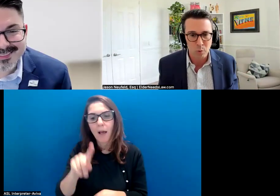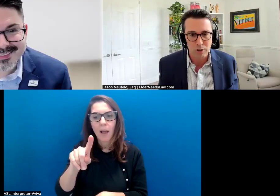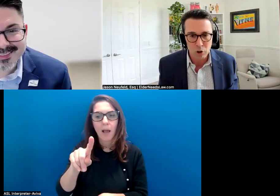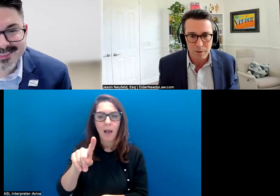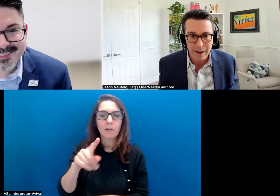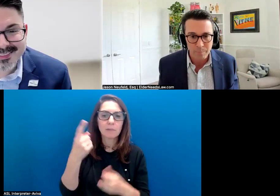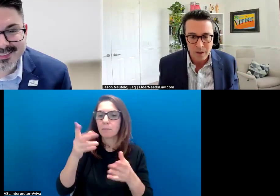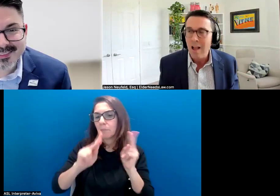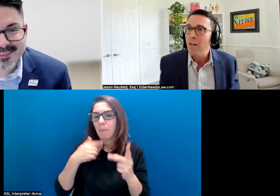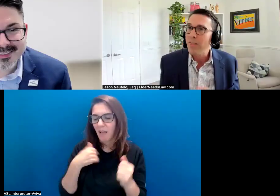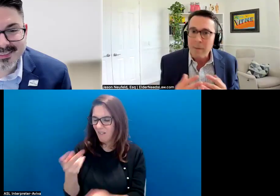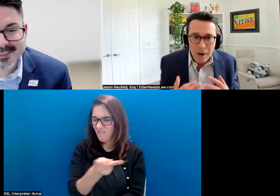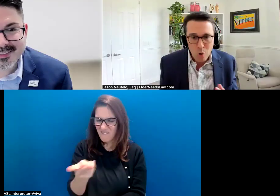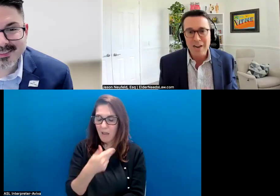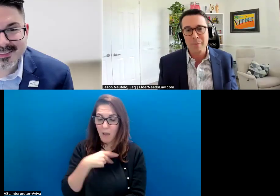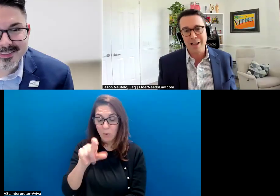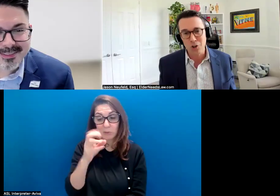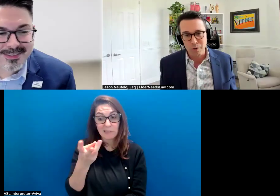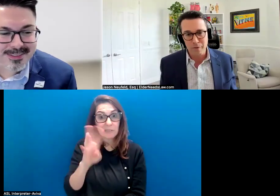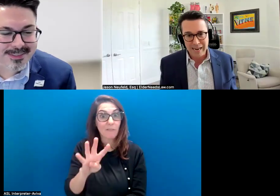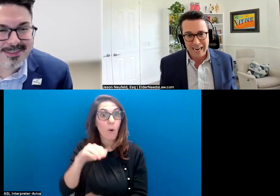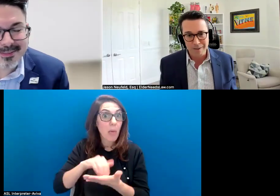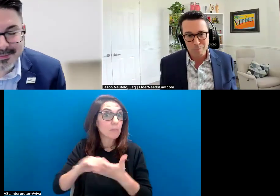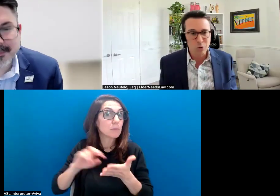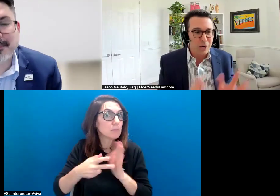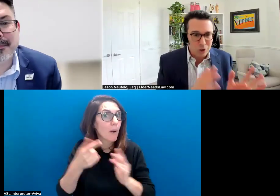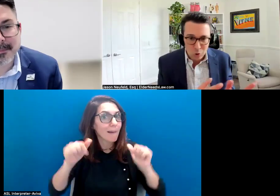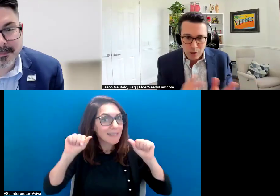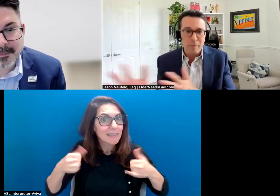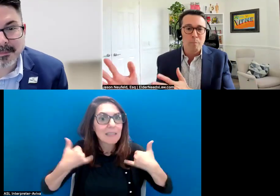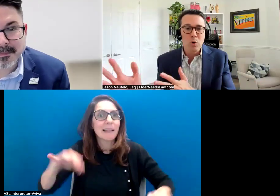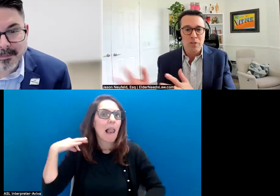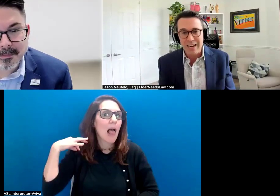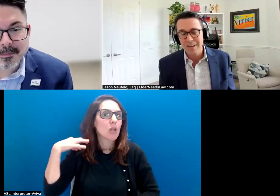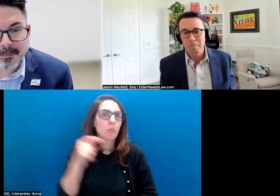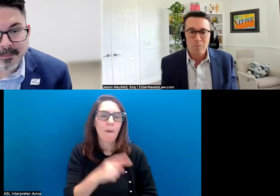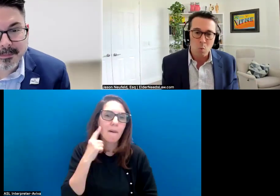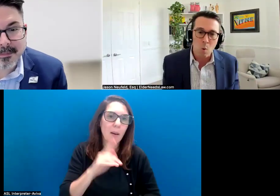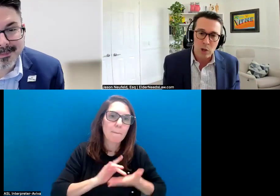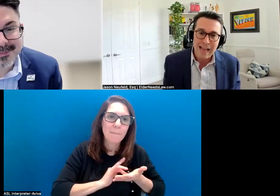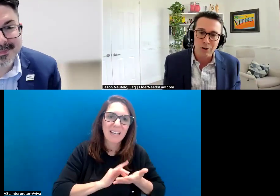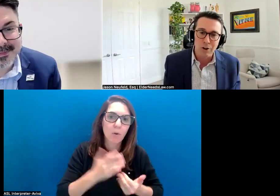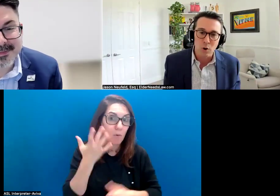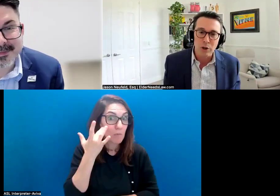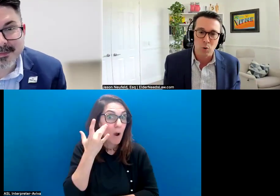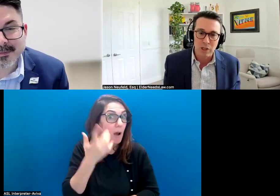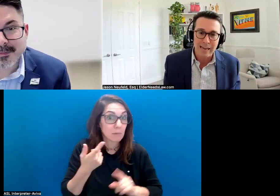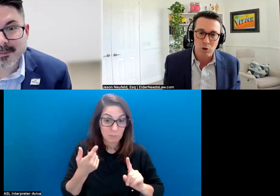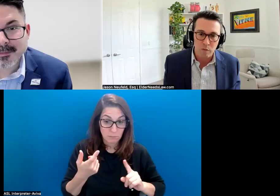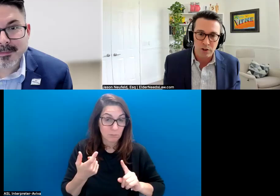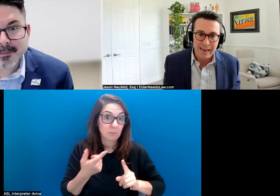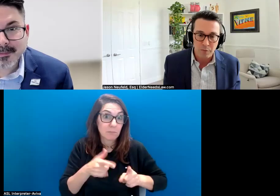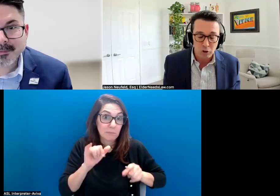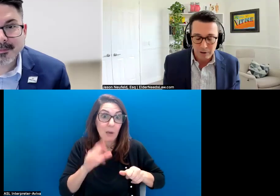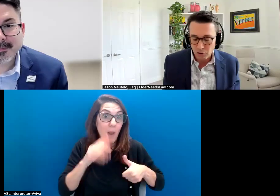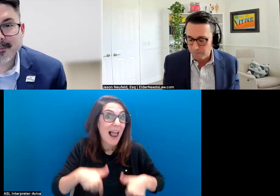$164,000 between the two of them. They might already be eligible for Medicaid because we can just sort of move what we're allowed, the resource allowance,